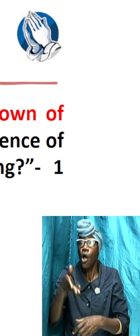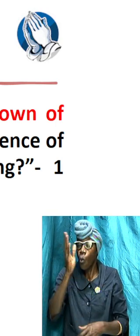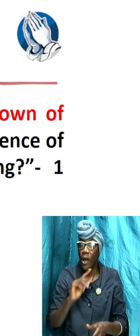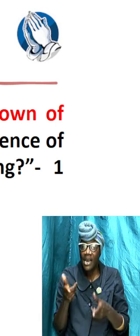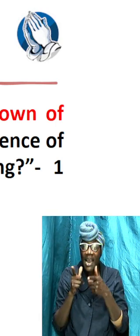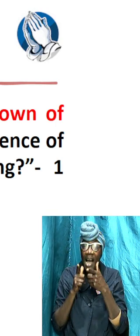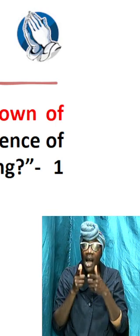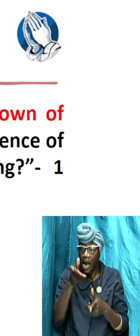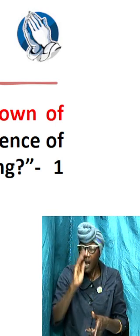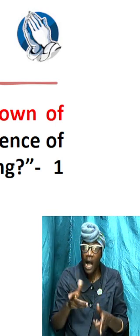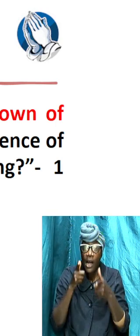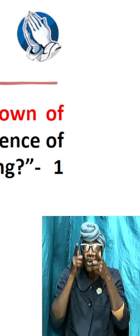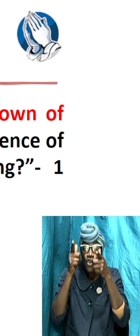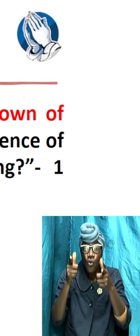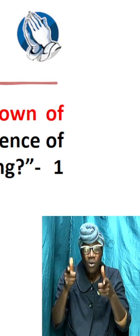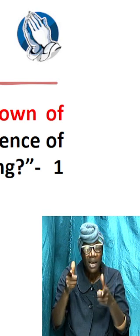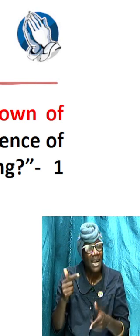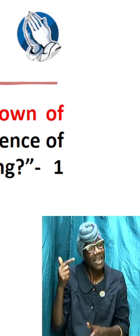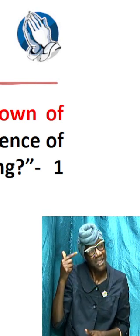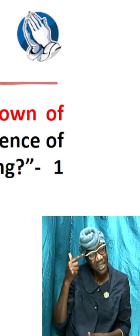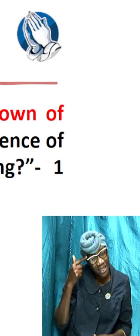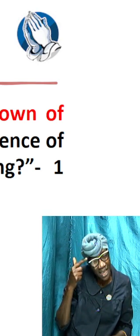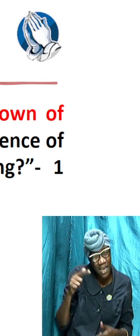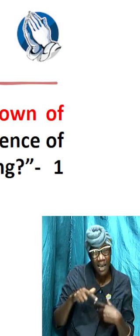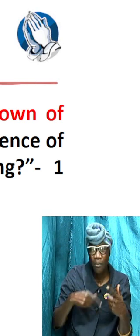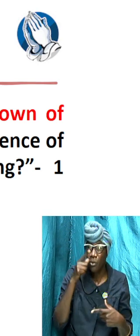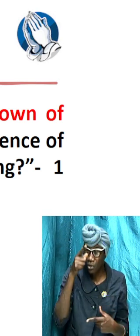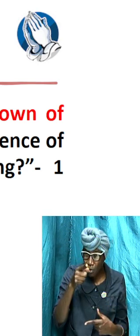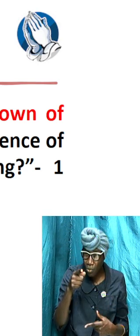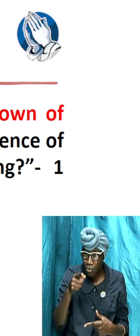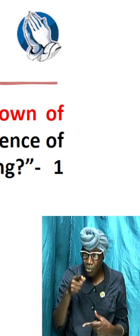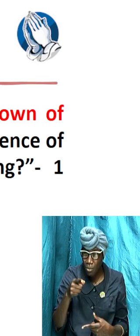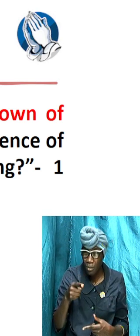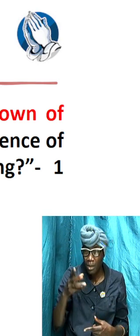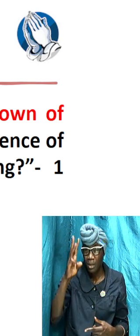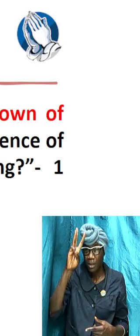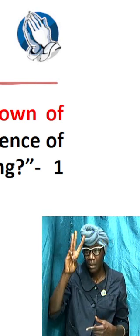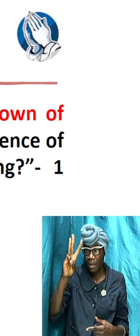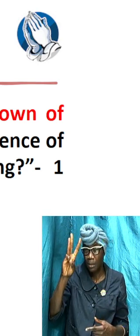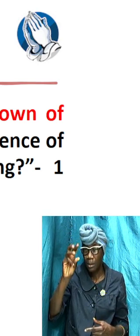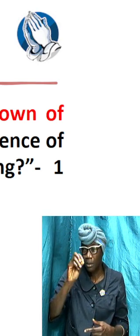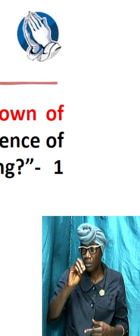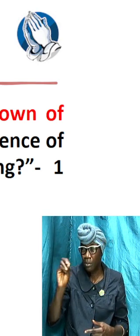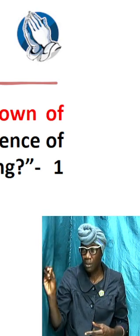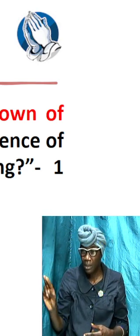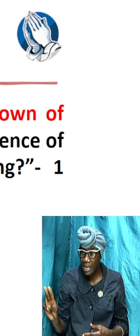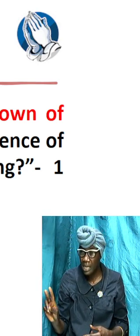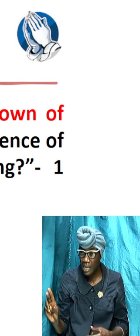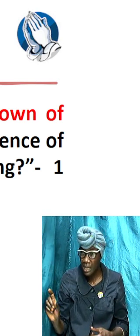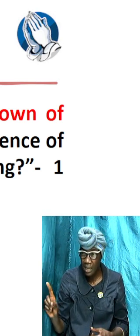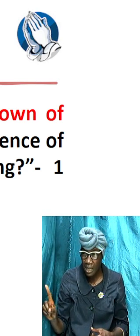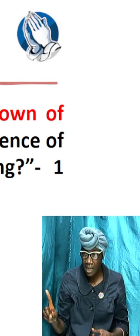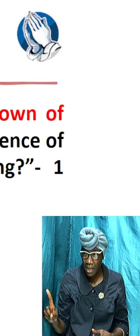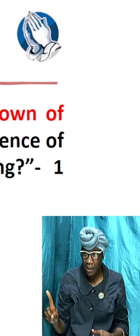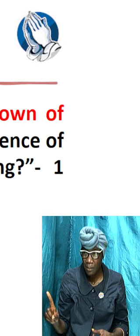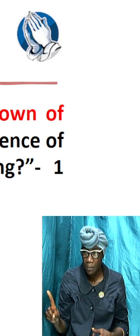God examine you, and you see if your work is wood, hay, or stubble, and when God go and try it with